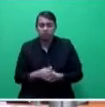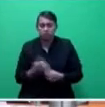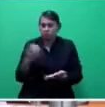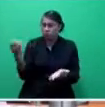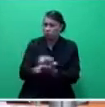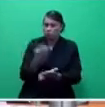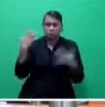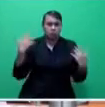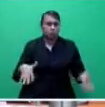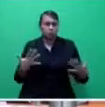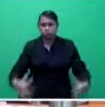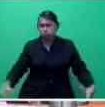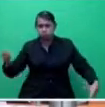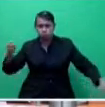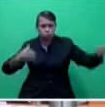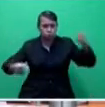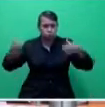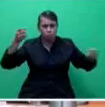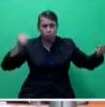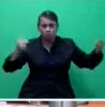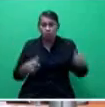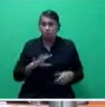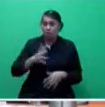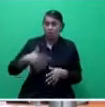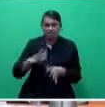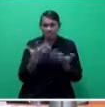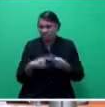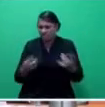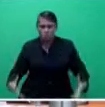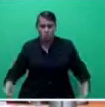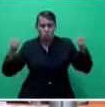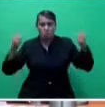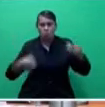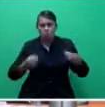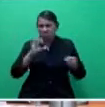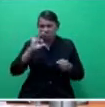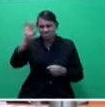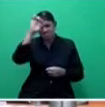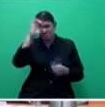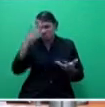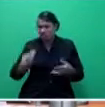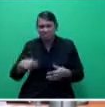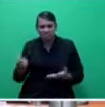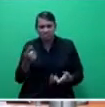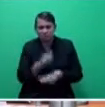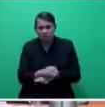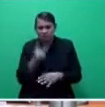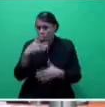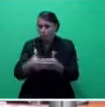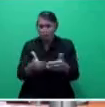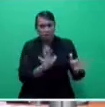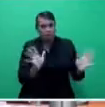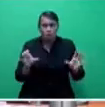we don't expect it to be, we don't expect the borders to open up by next month. So it will be